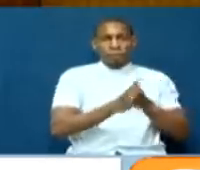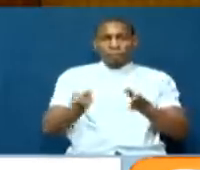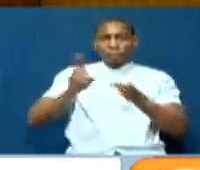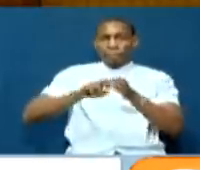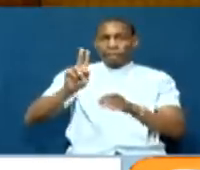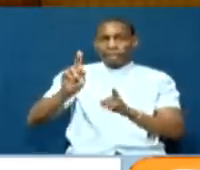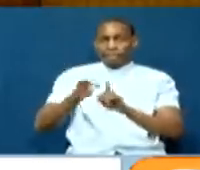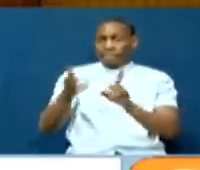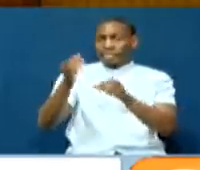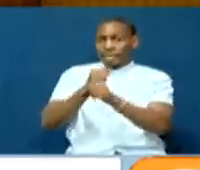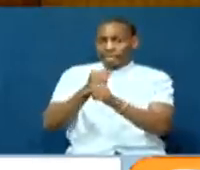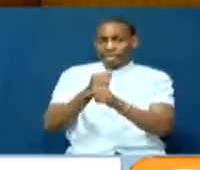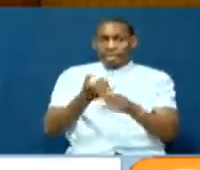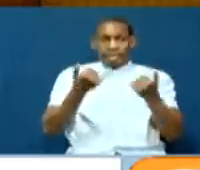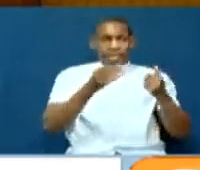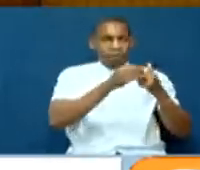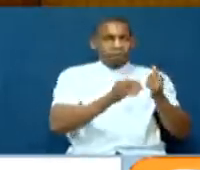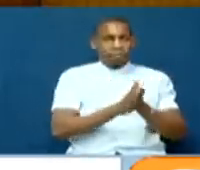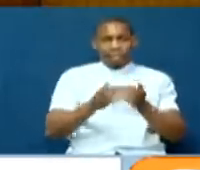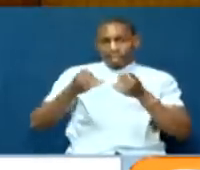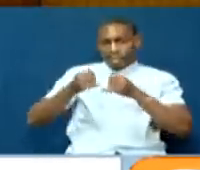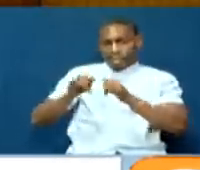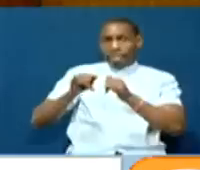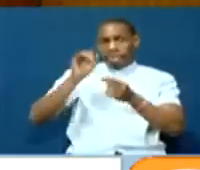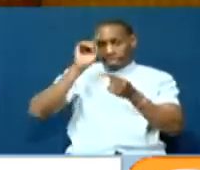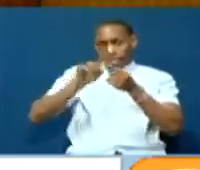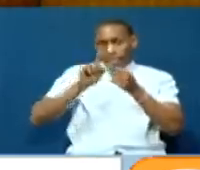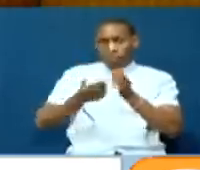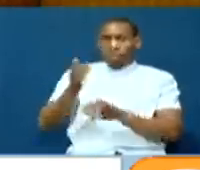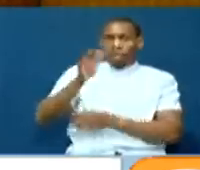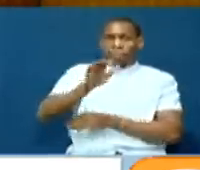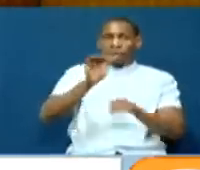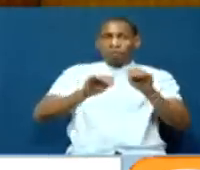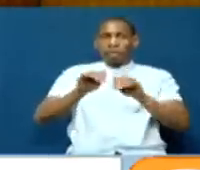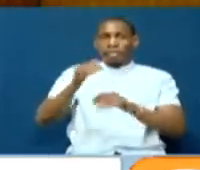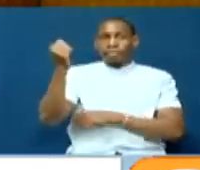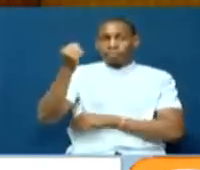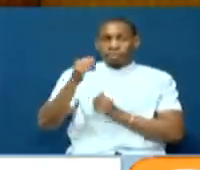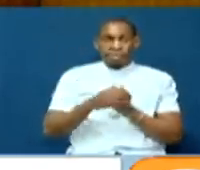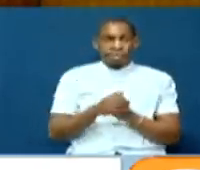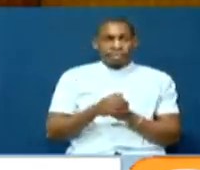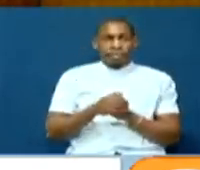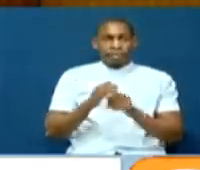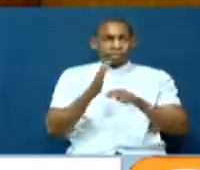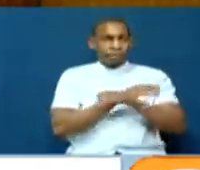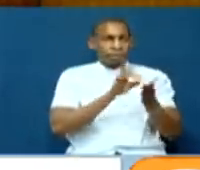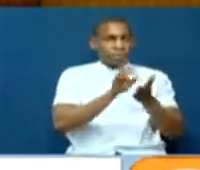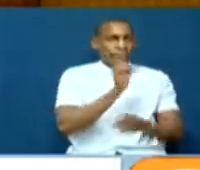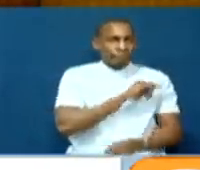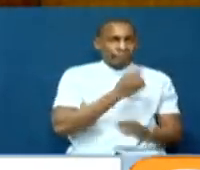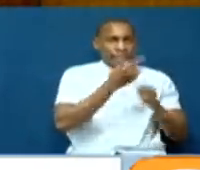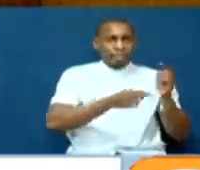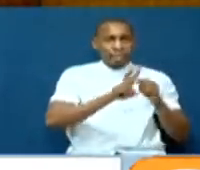Kenya Kwanza Alliance. It is Sonko's attempt at a comeback to elective politics after his impeachment